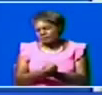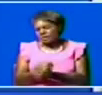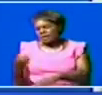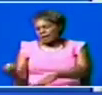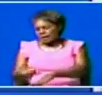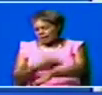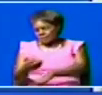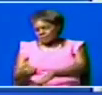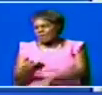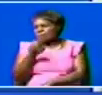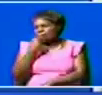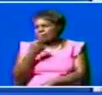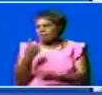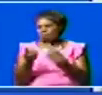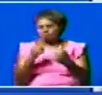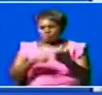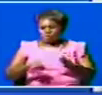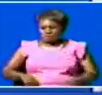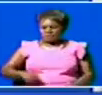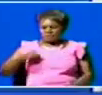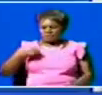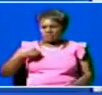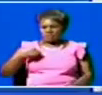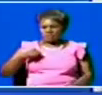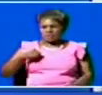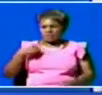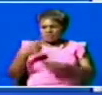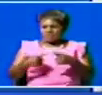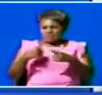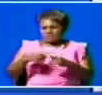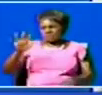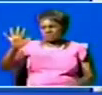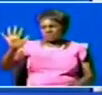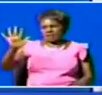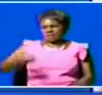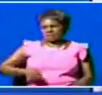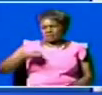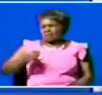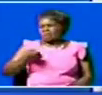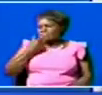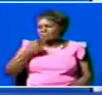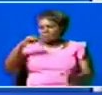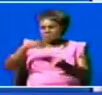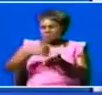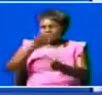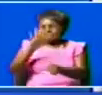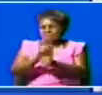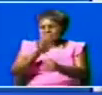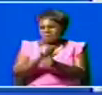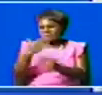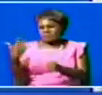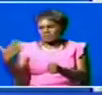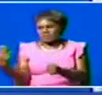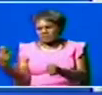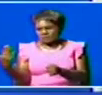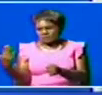cancer treatment, we talk of survival rate, 5-year survival rate. Mm-hmm. You know, treatment includes so many things like